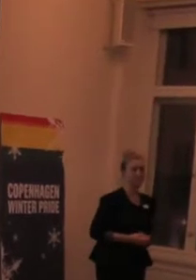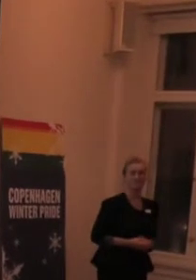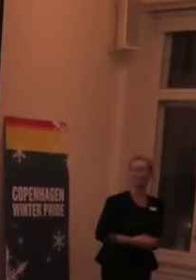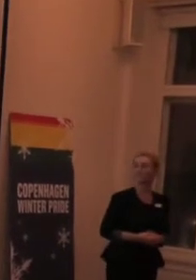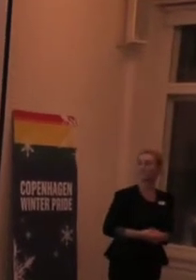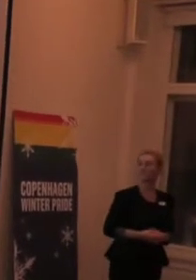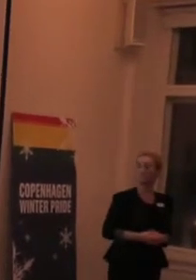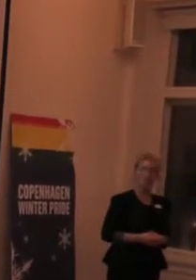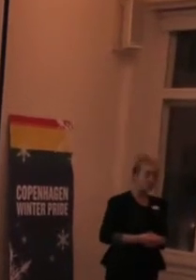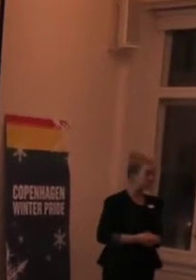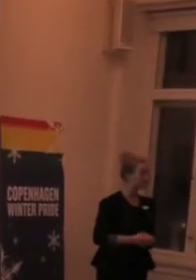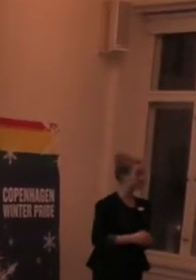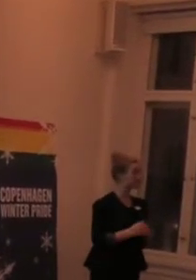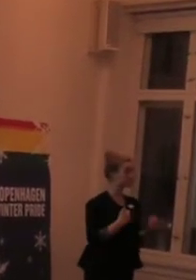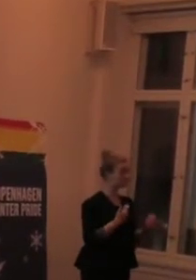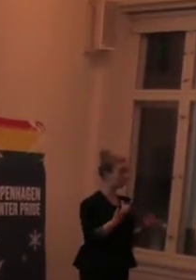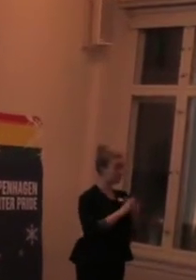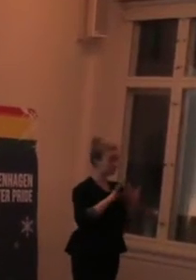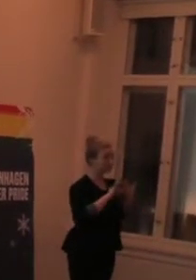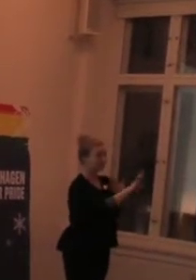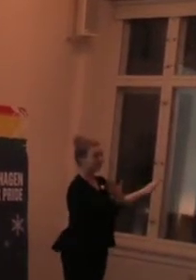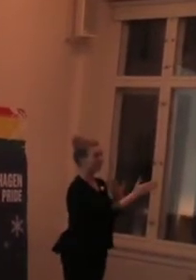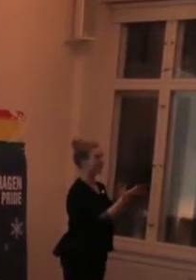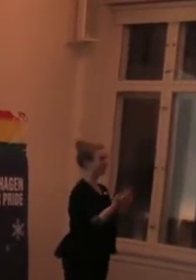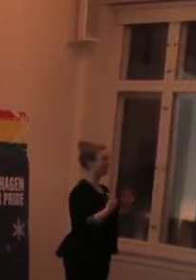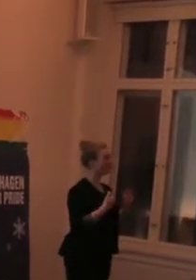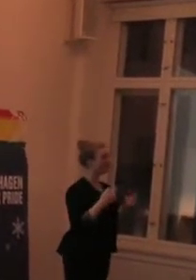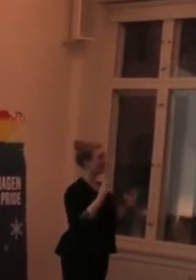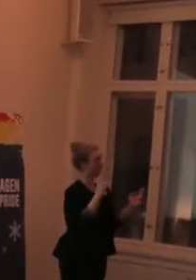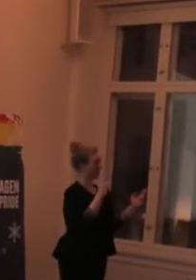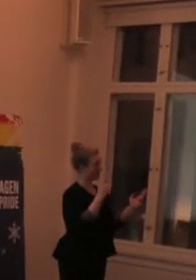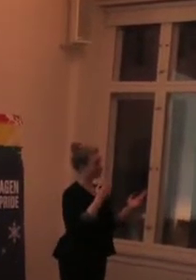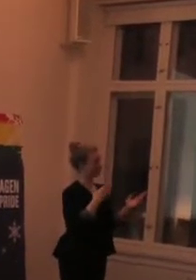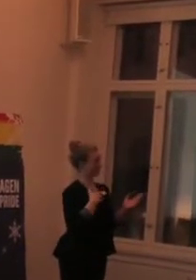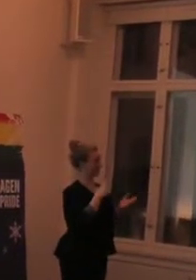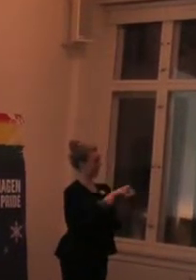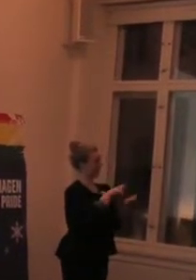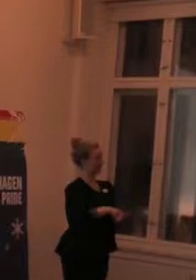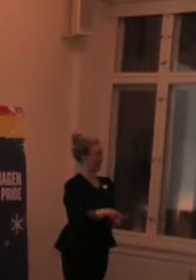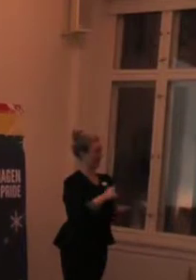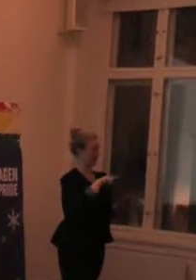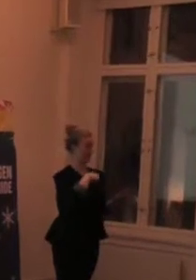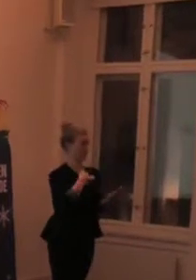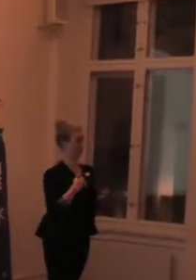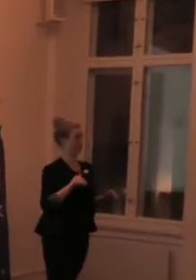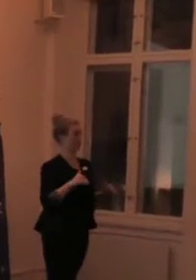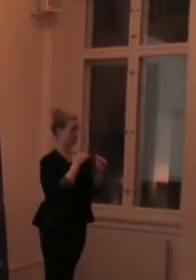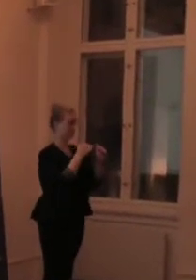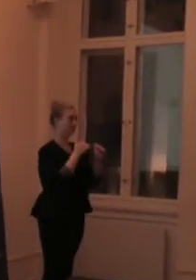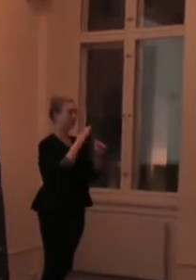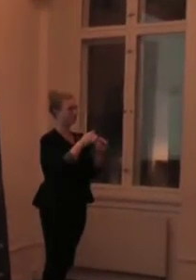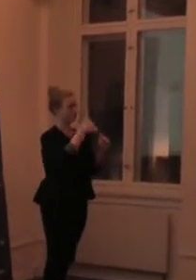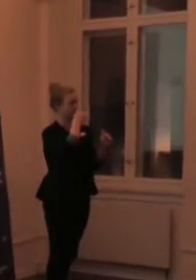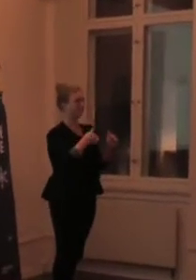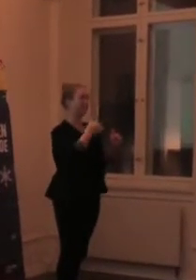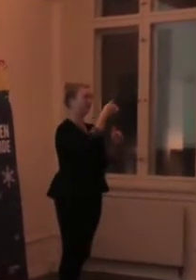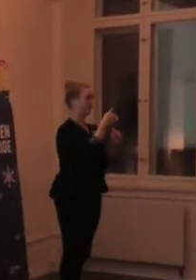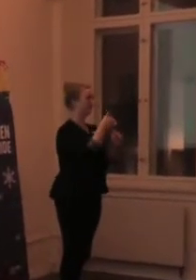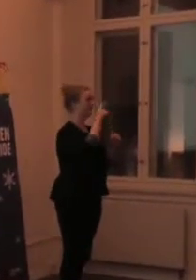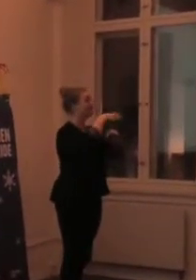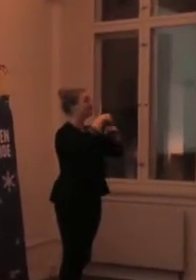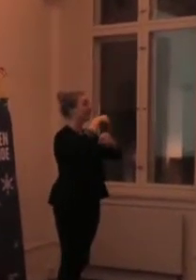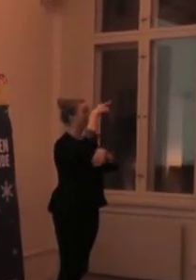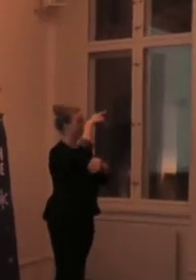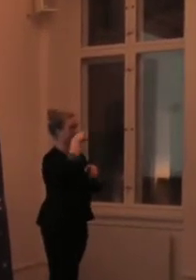What's next for us is now we're finalizing the process of registering the organization. That's the main part why I live in Sweden now, because